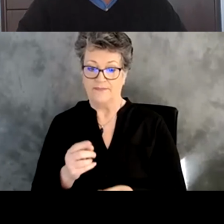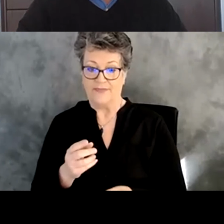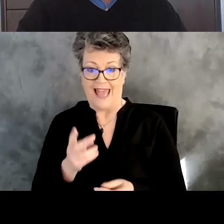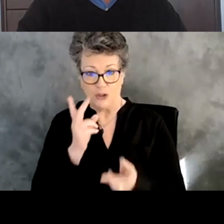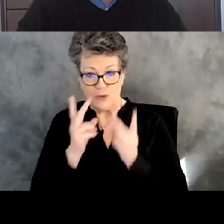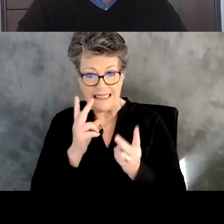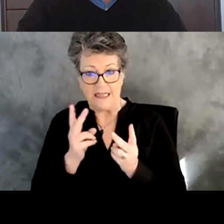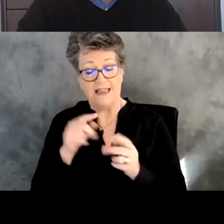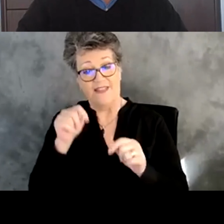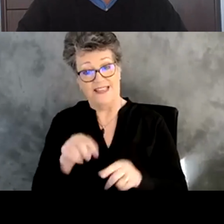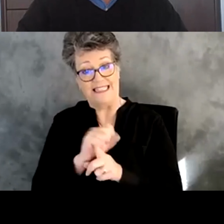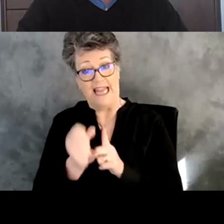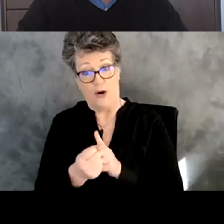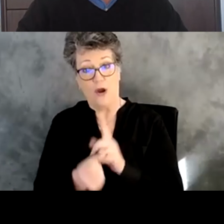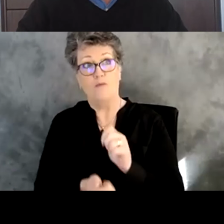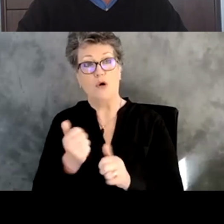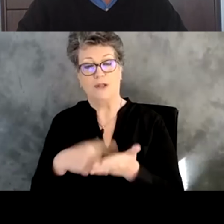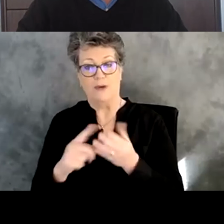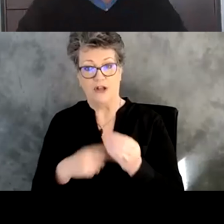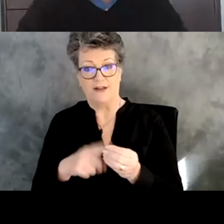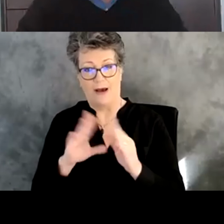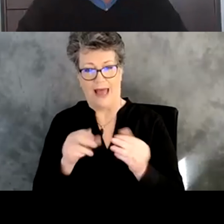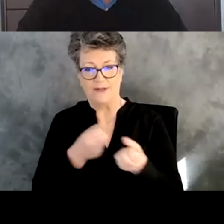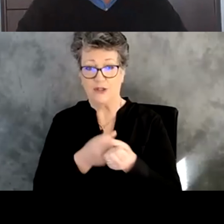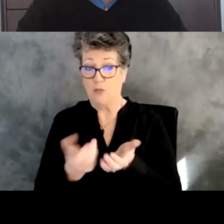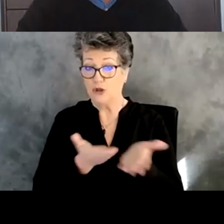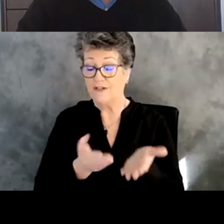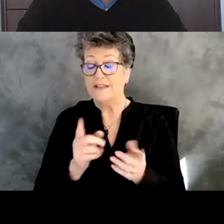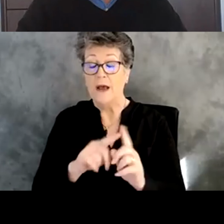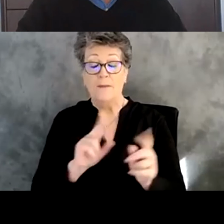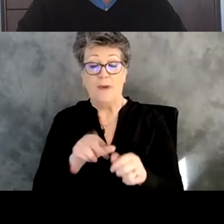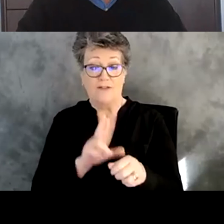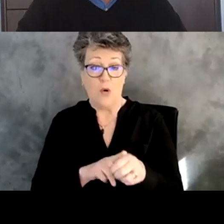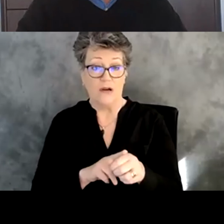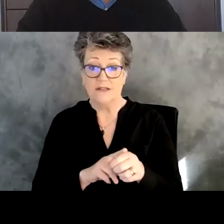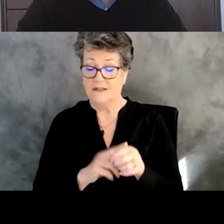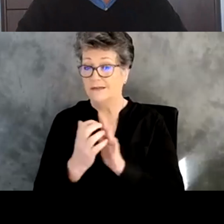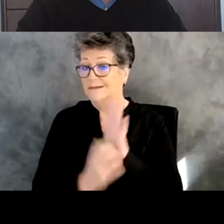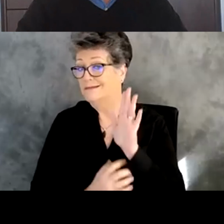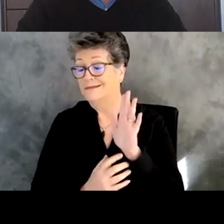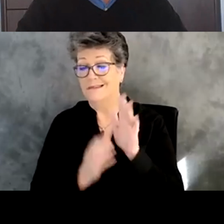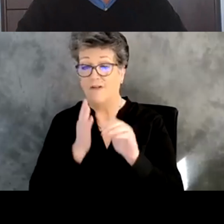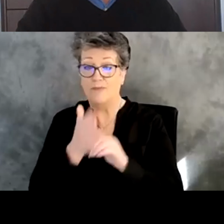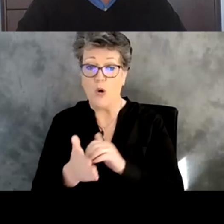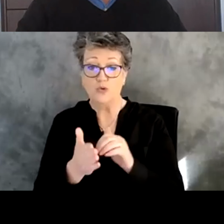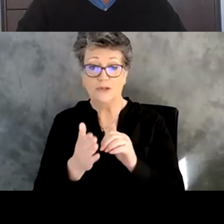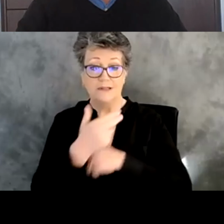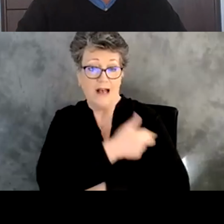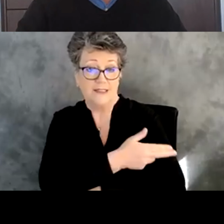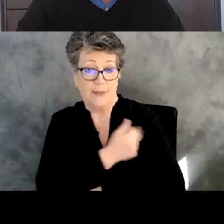in this scenario, I've mostly talked about housing support services, but of course there's tons of